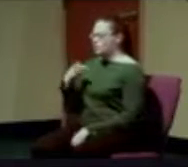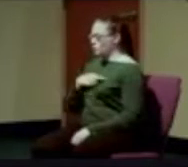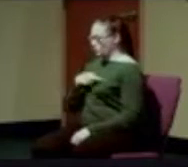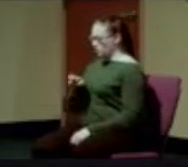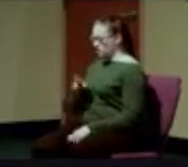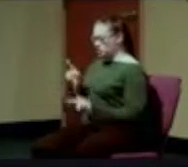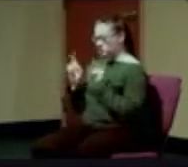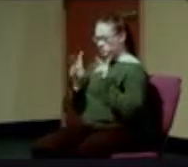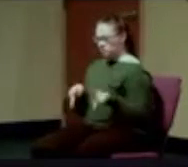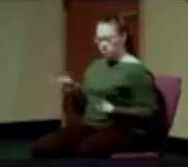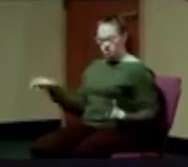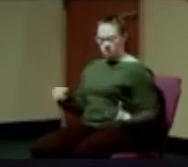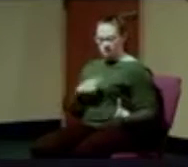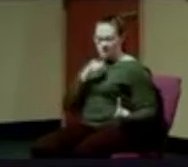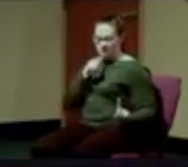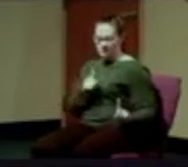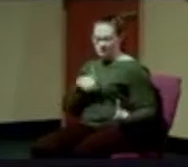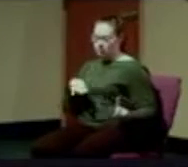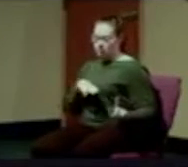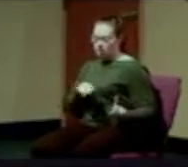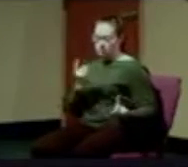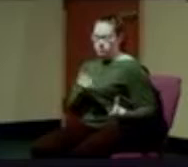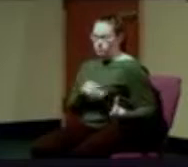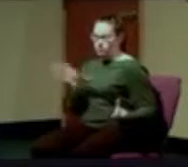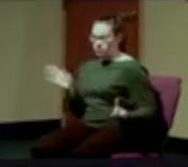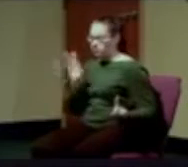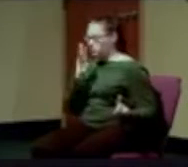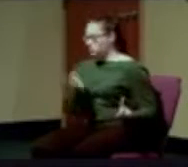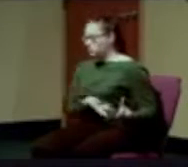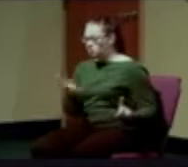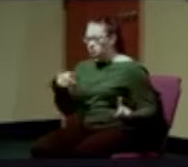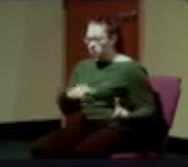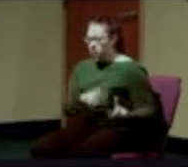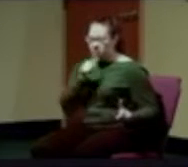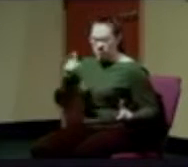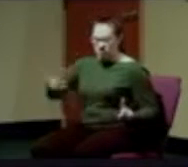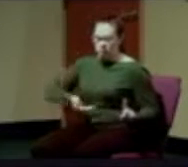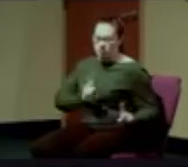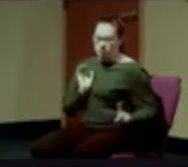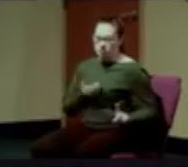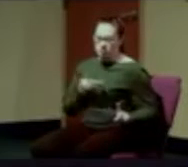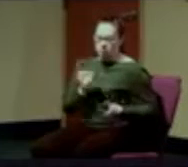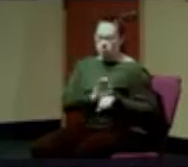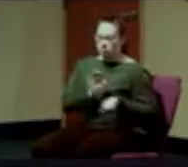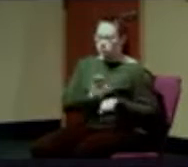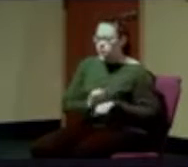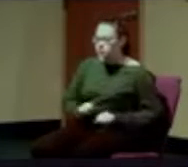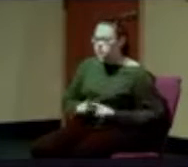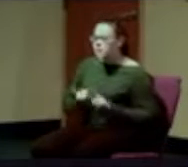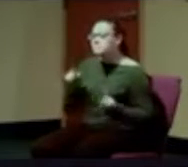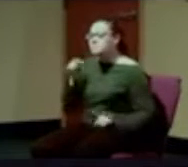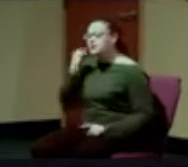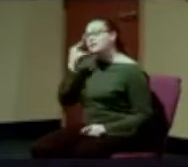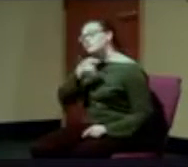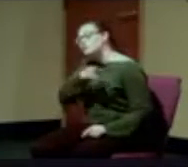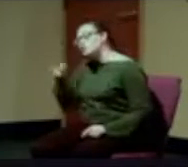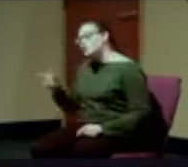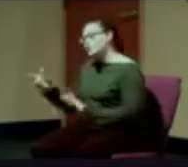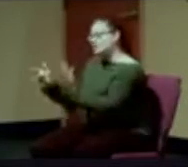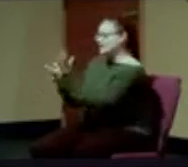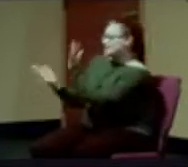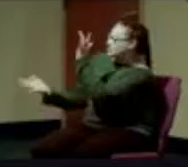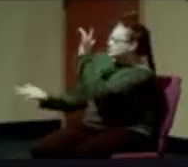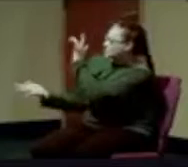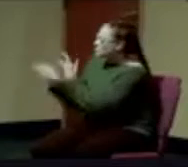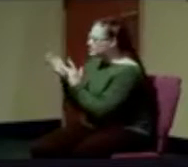they're not dressed right, they're not acting right, on all these outside things, they're probably not welcome in our church. But if you are a Jesus person as opposed to a